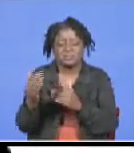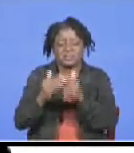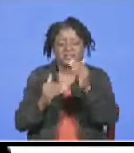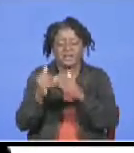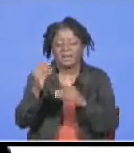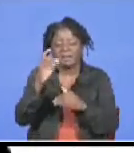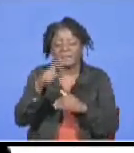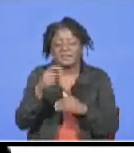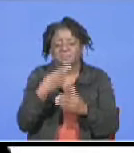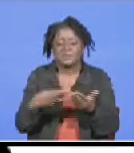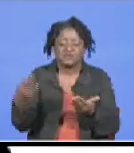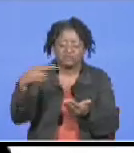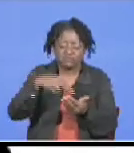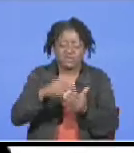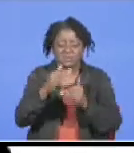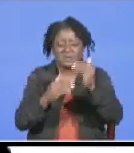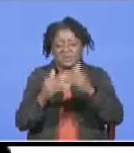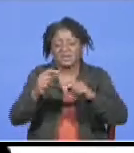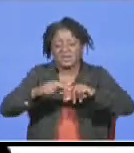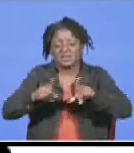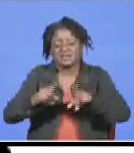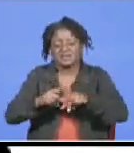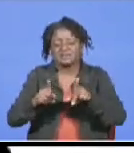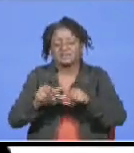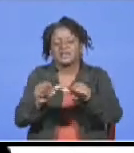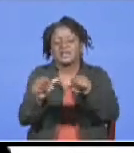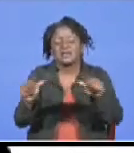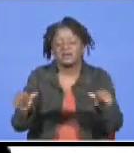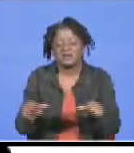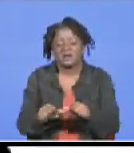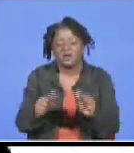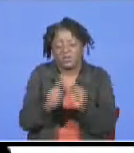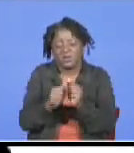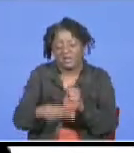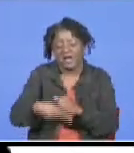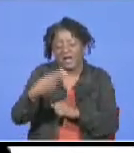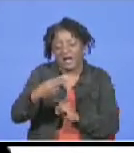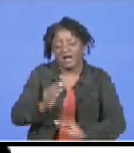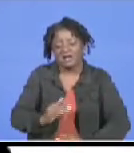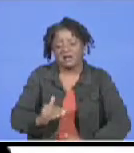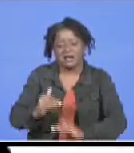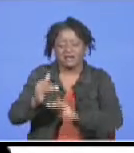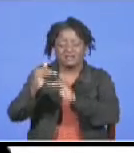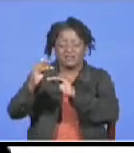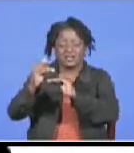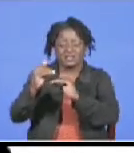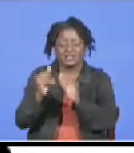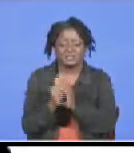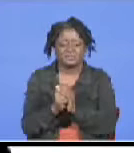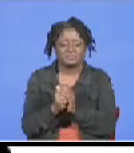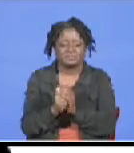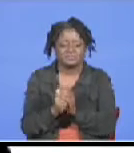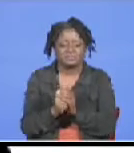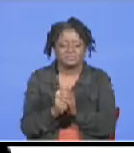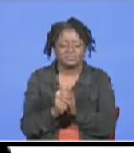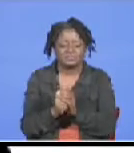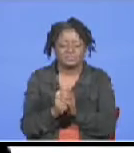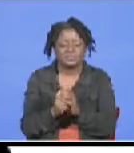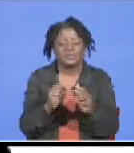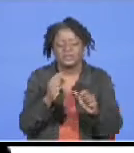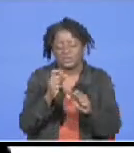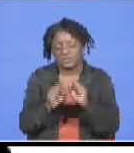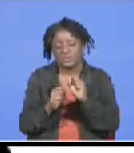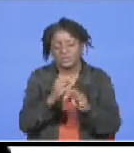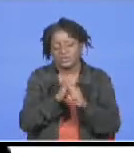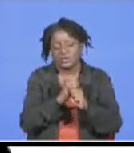area or in a different area, but with a bit more elevation, I would imagine. The area has been fenced, so it's secure from people trying